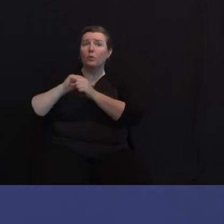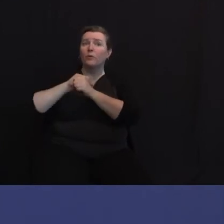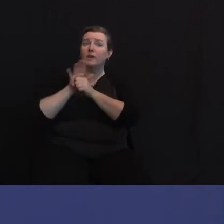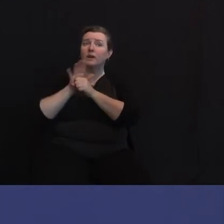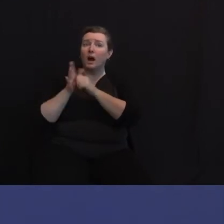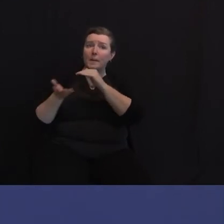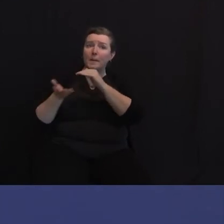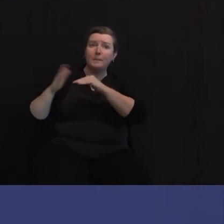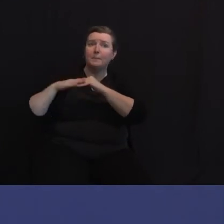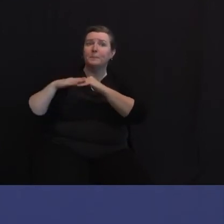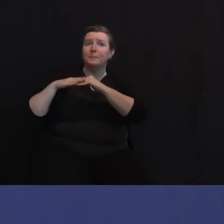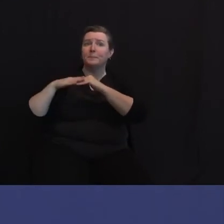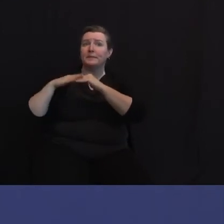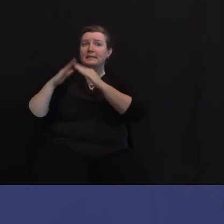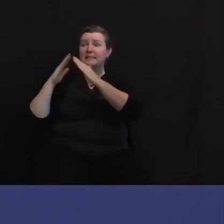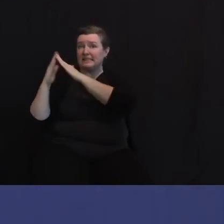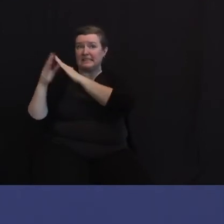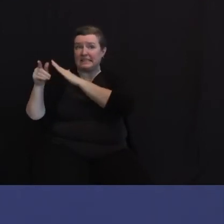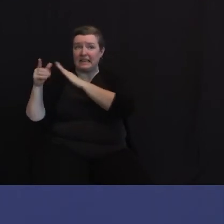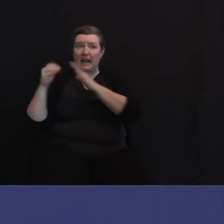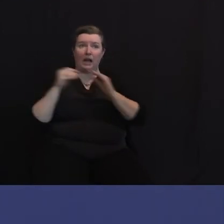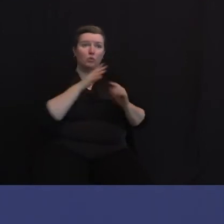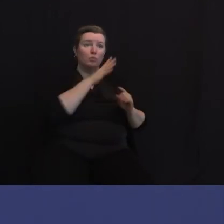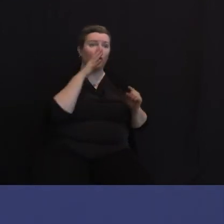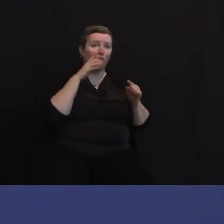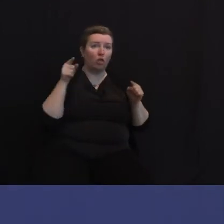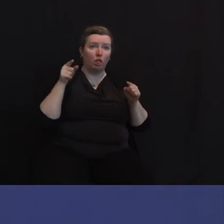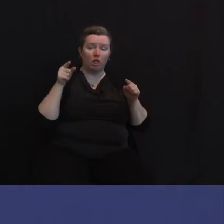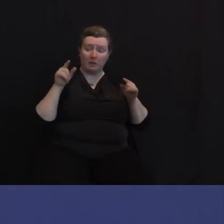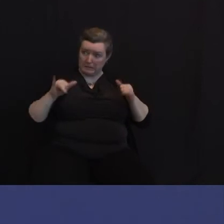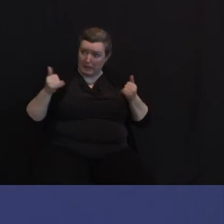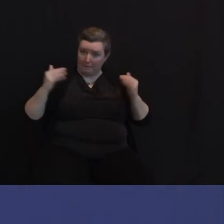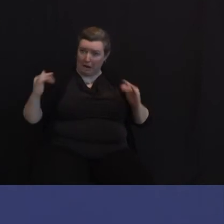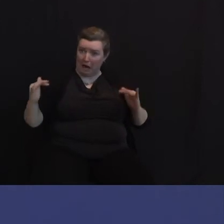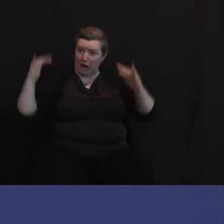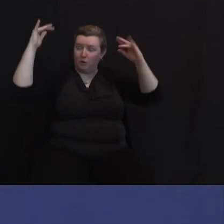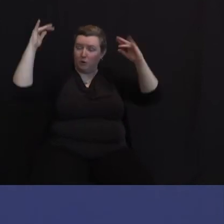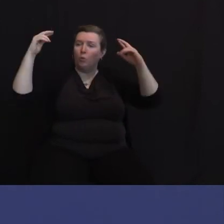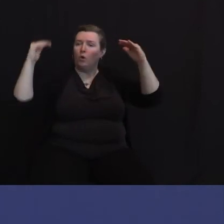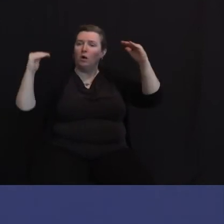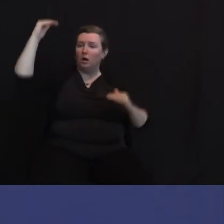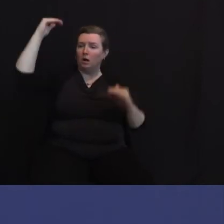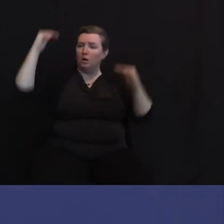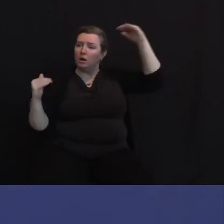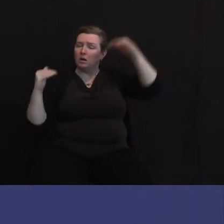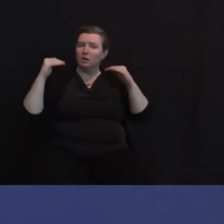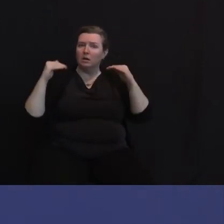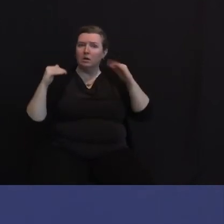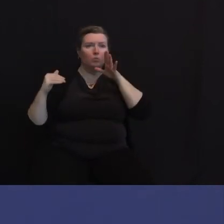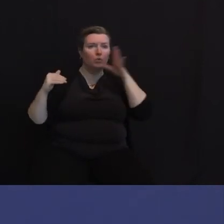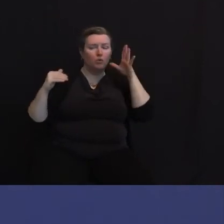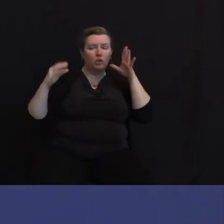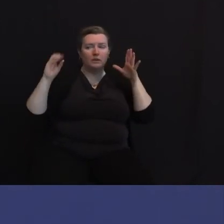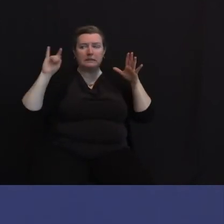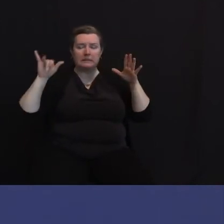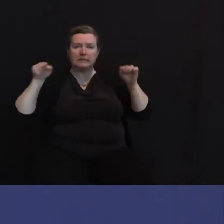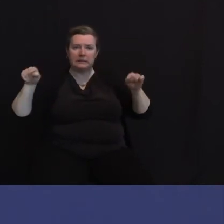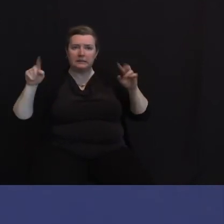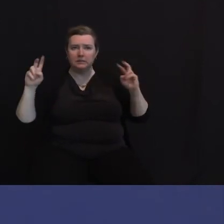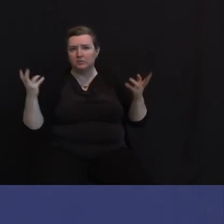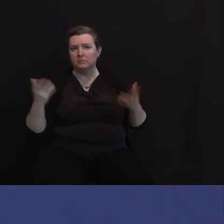okay. I can safely assume that Rob Sarah-Angelo is